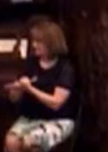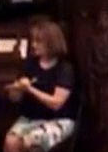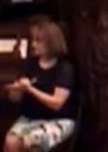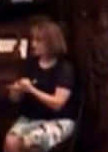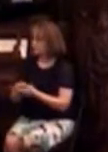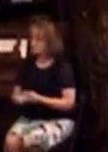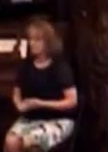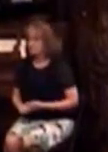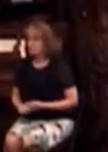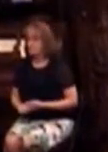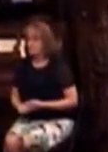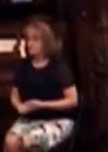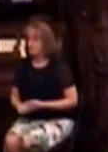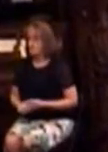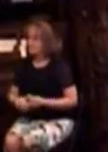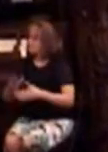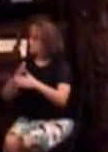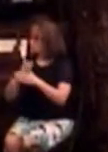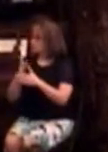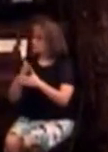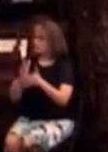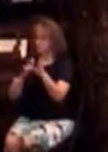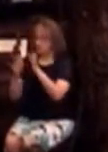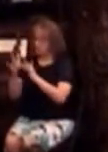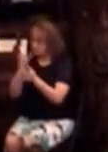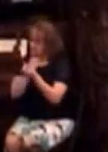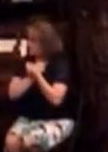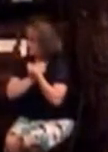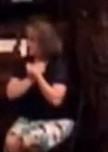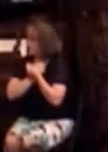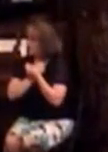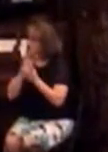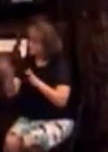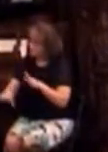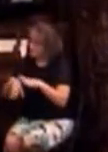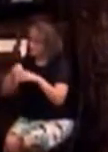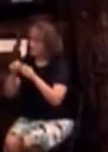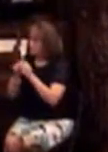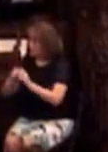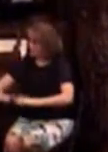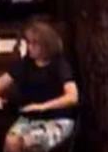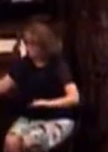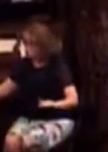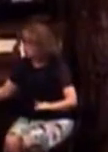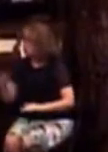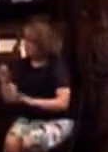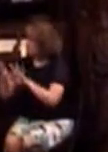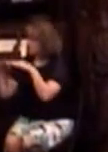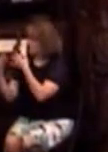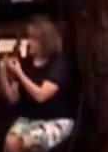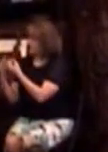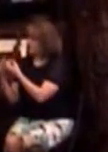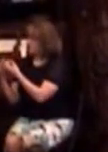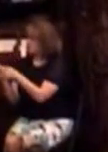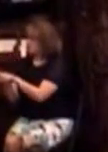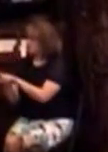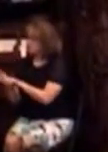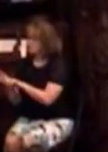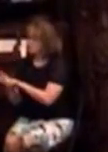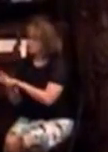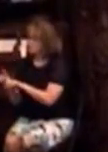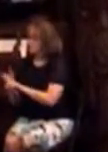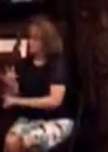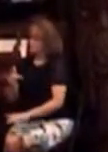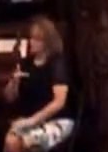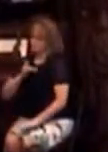And share Jesus' love, engage with not just the children, but also their families in many cases, touch the lives